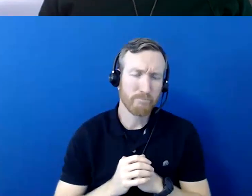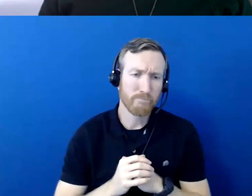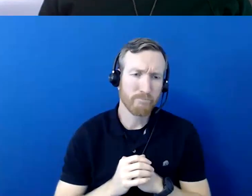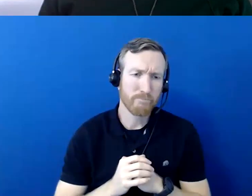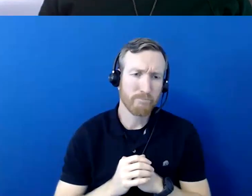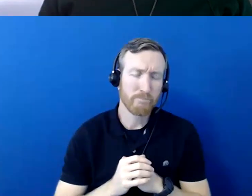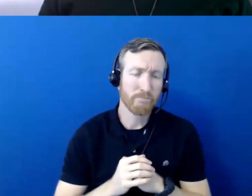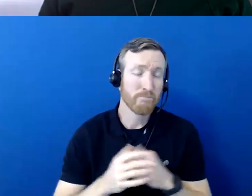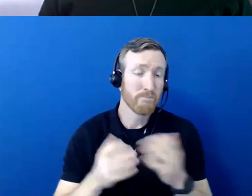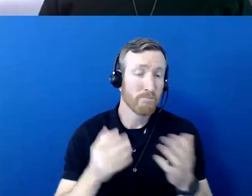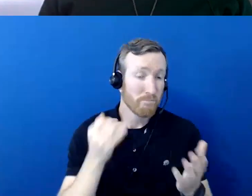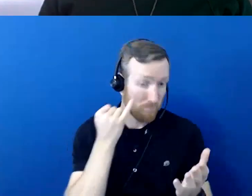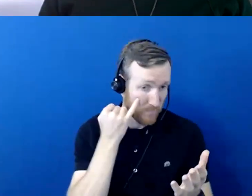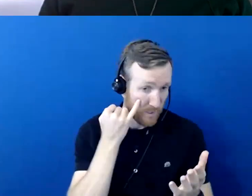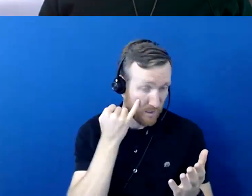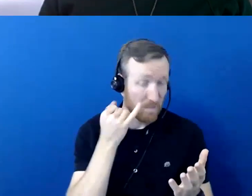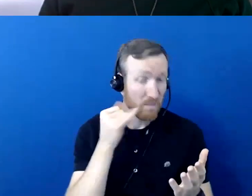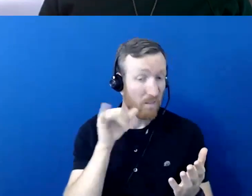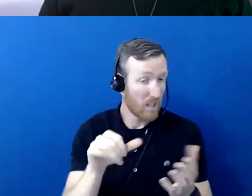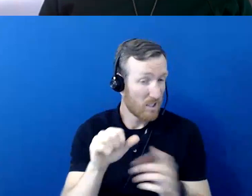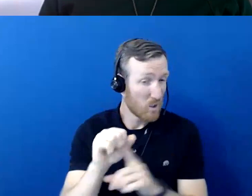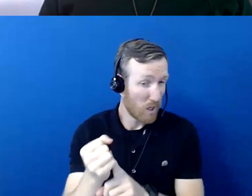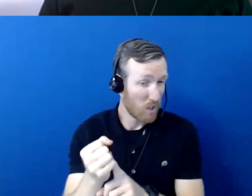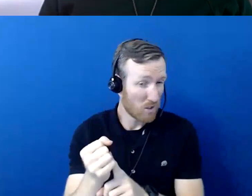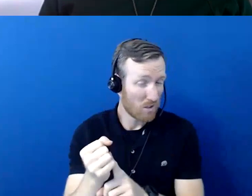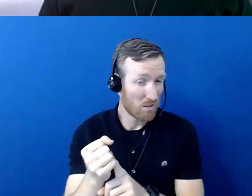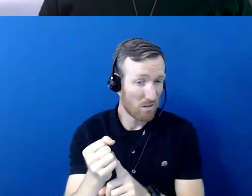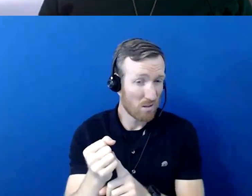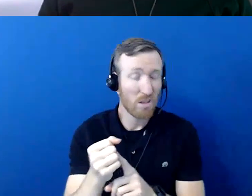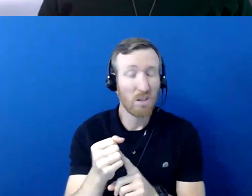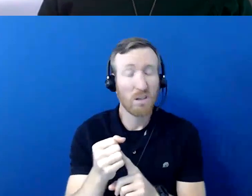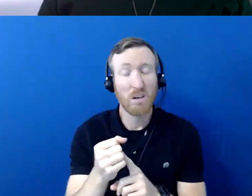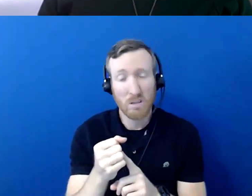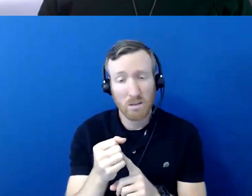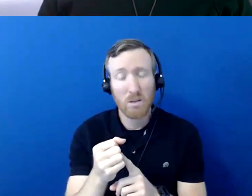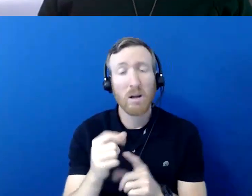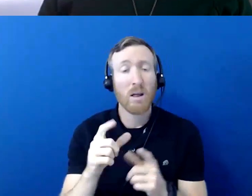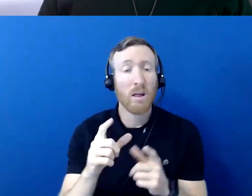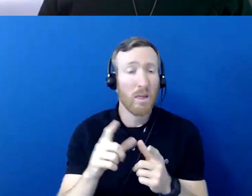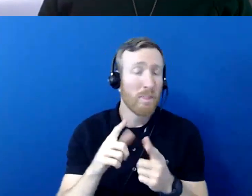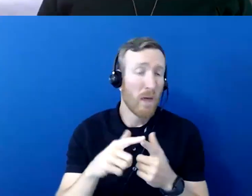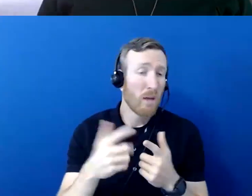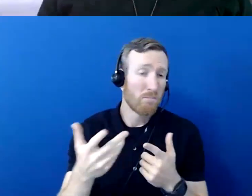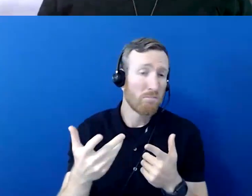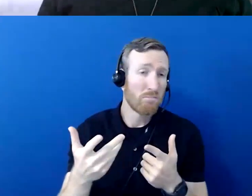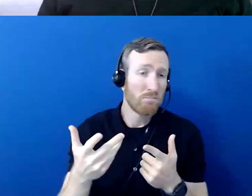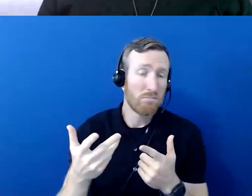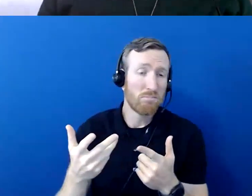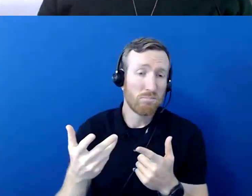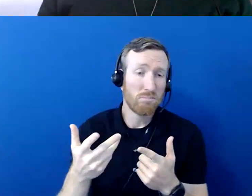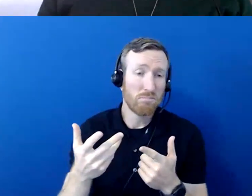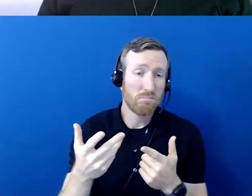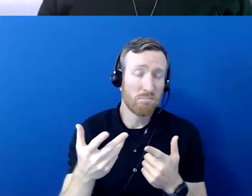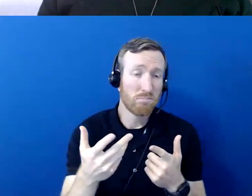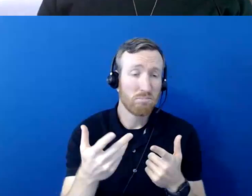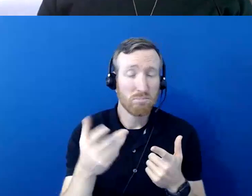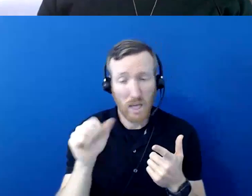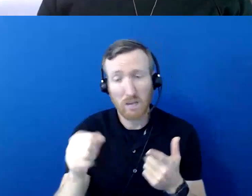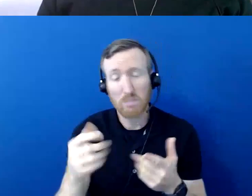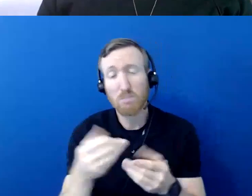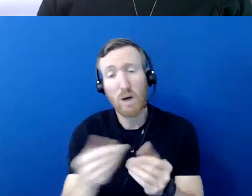then as our second scenario will illustrate, you and a specialist can provide